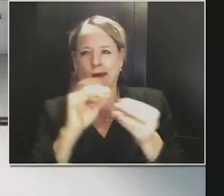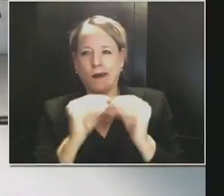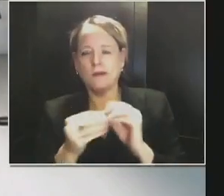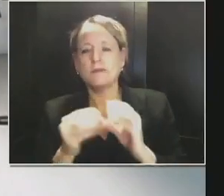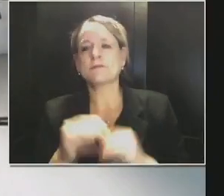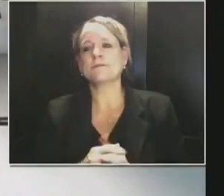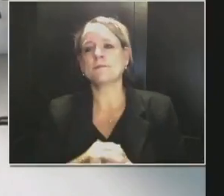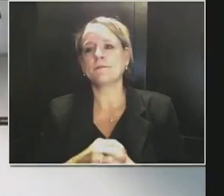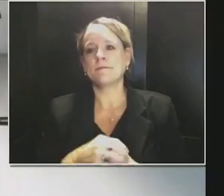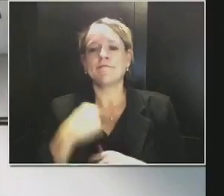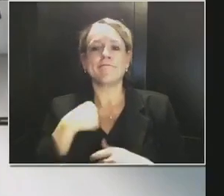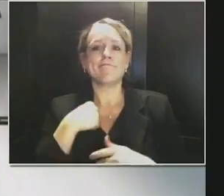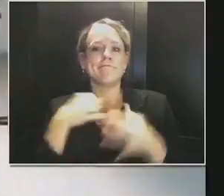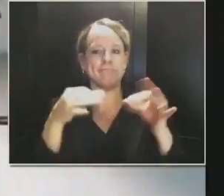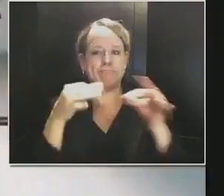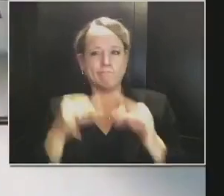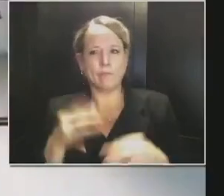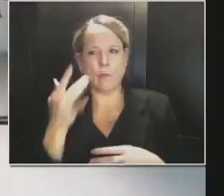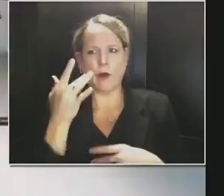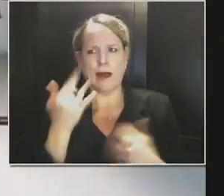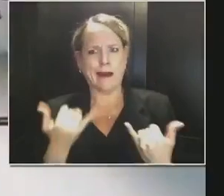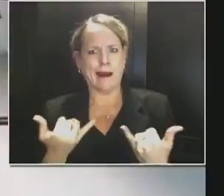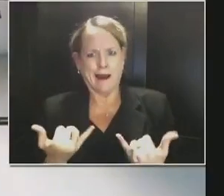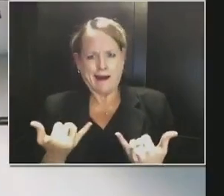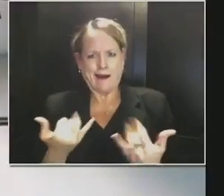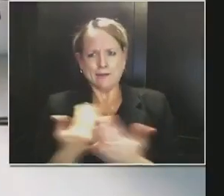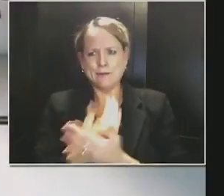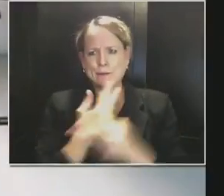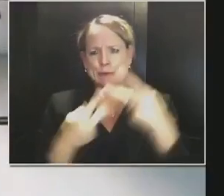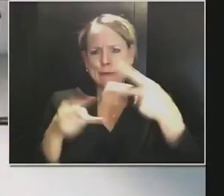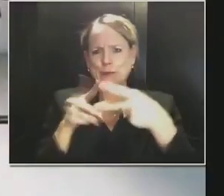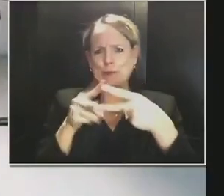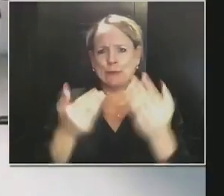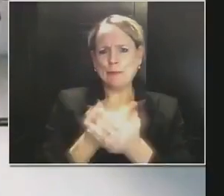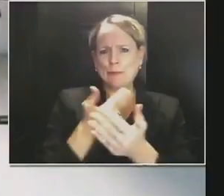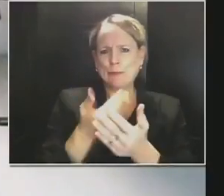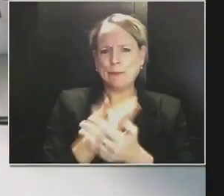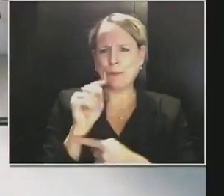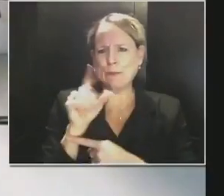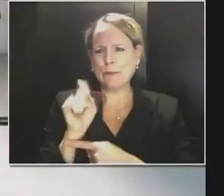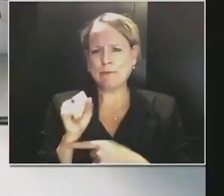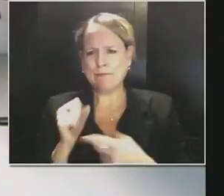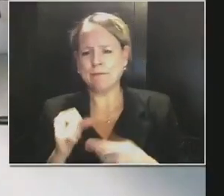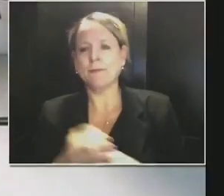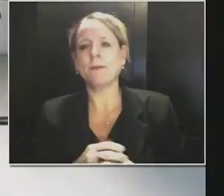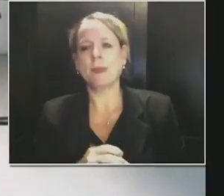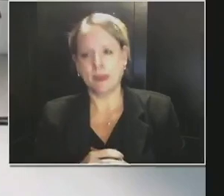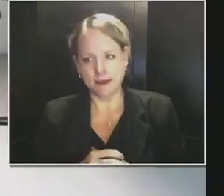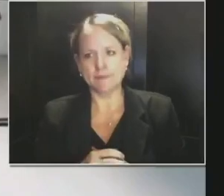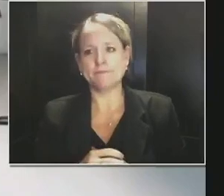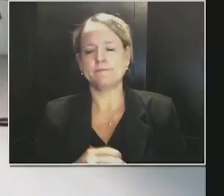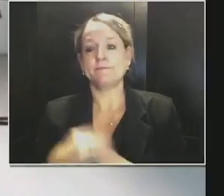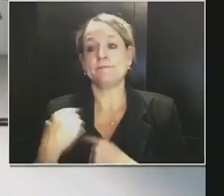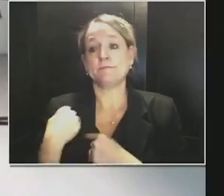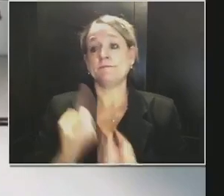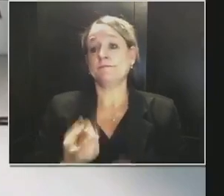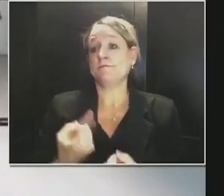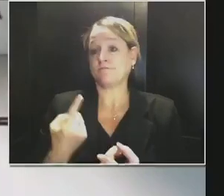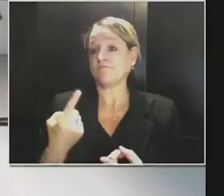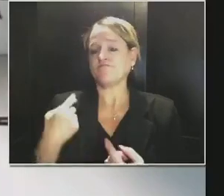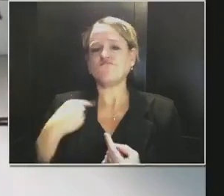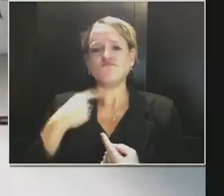with COVID-19 results, either positive or negative, and the percent positive by day.